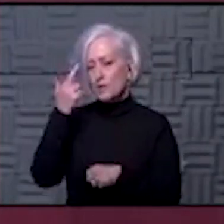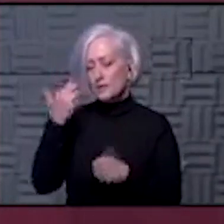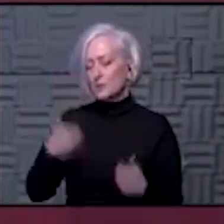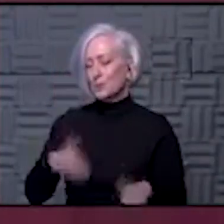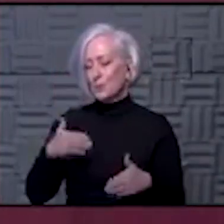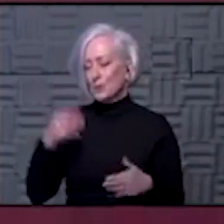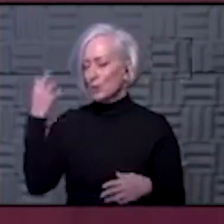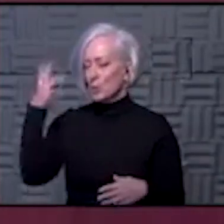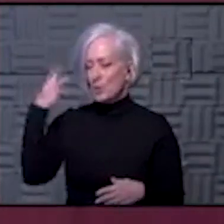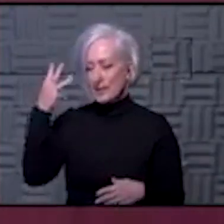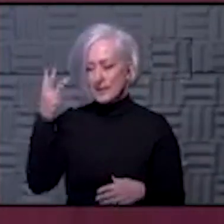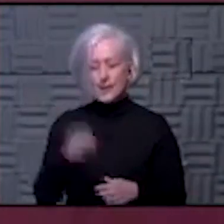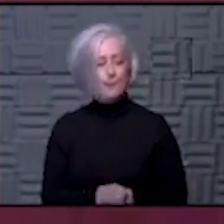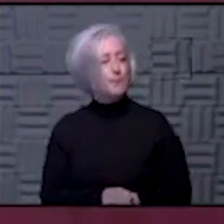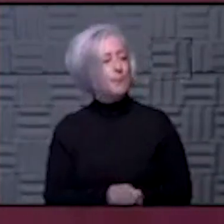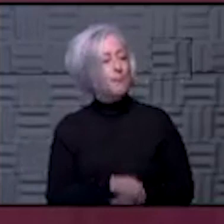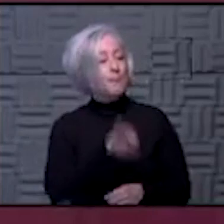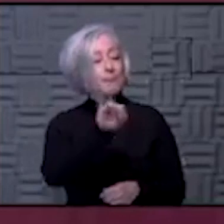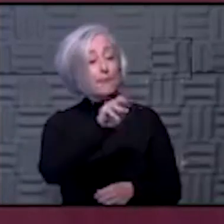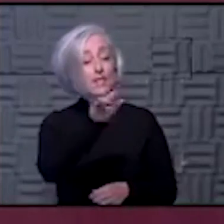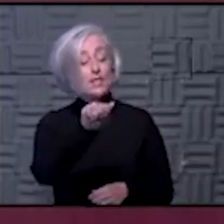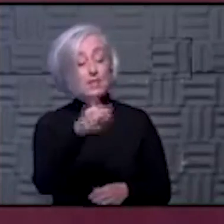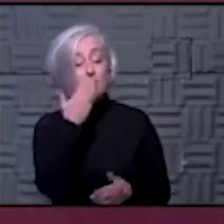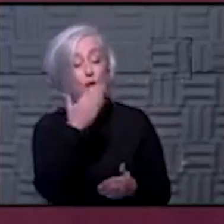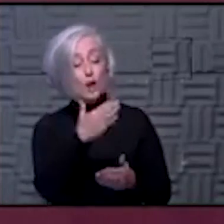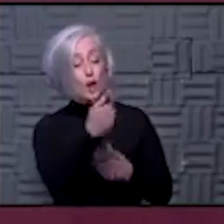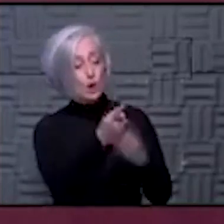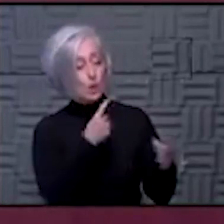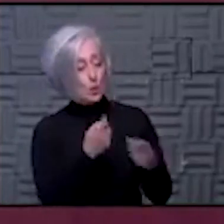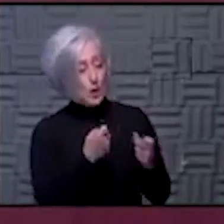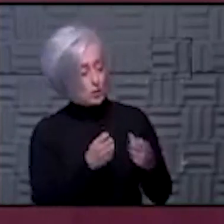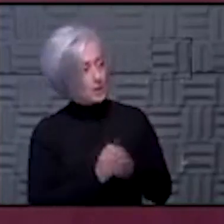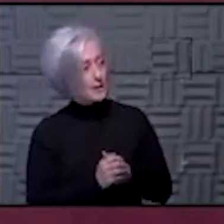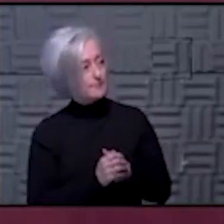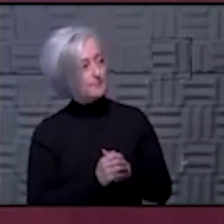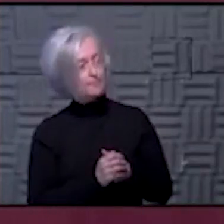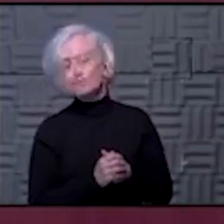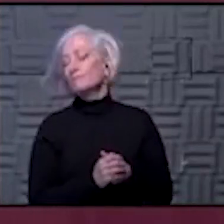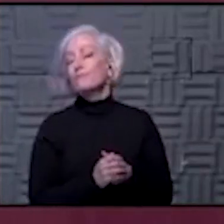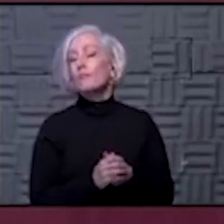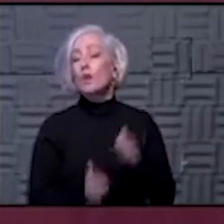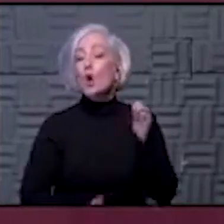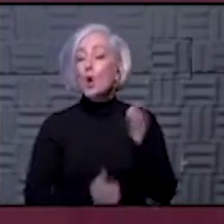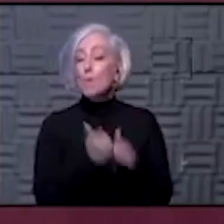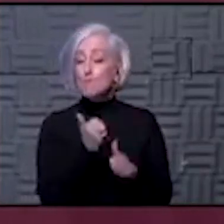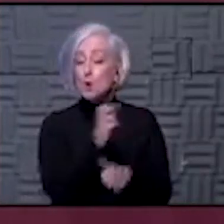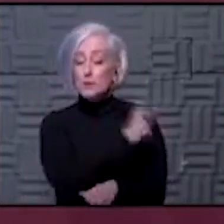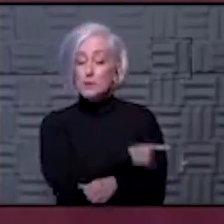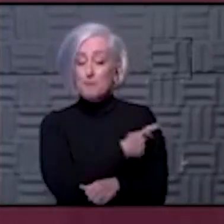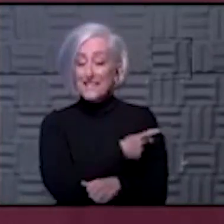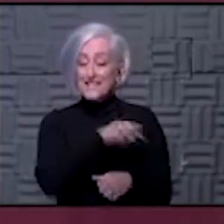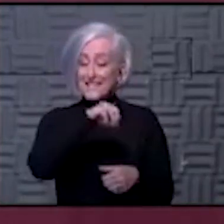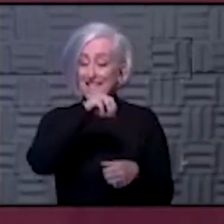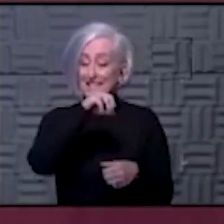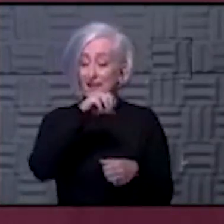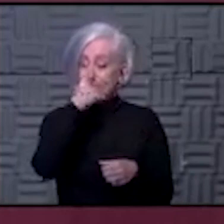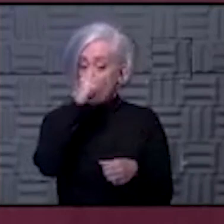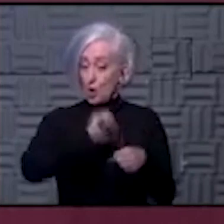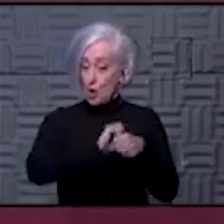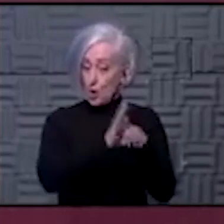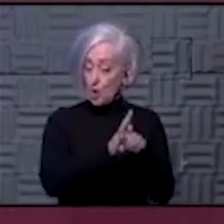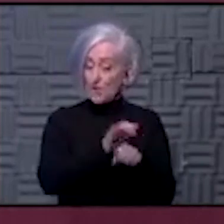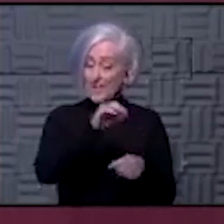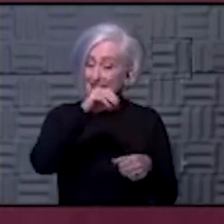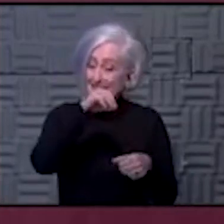Yeah. Jessica has a good follow-up question to that. She says, are most COVID patients in the ICU? And she goes, what is the average length